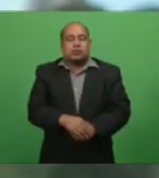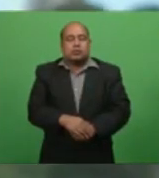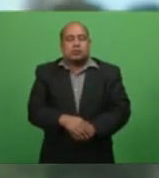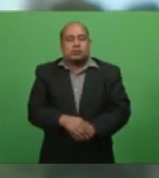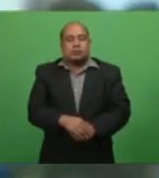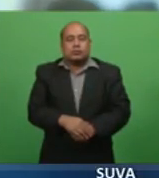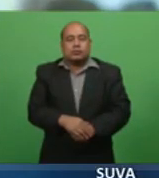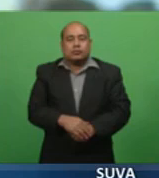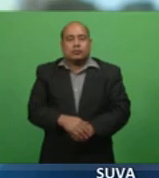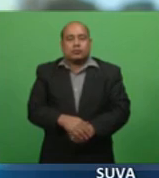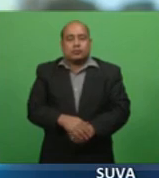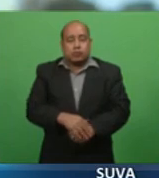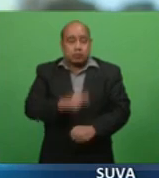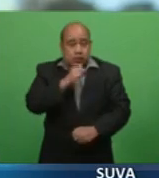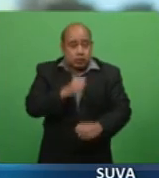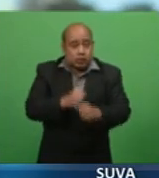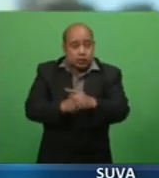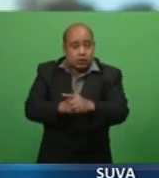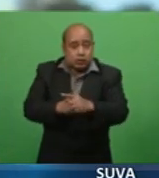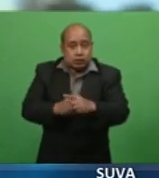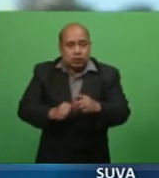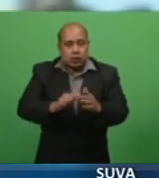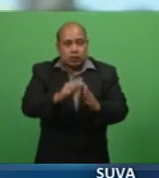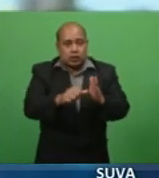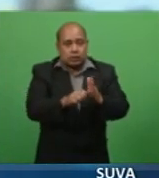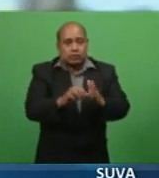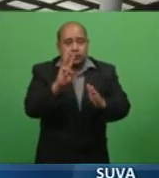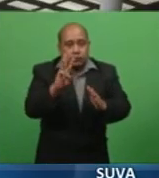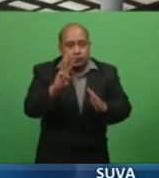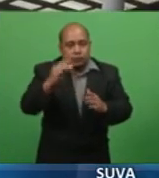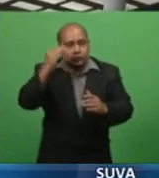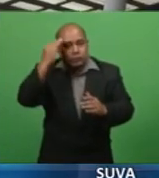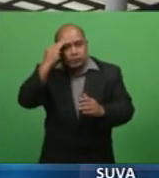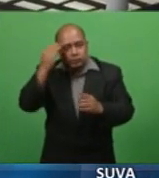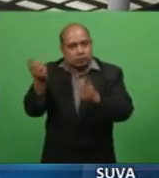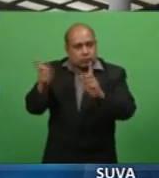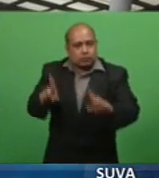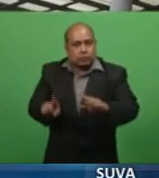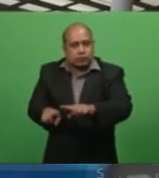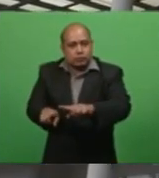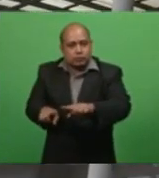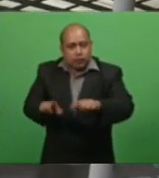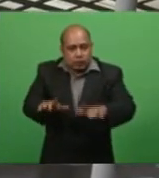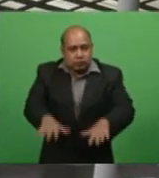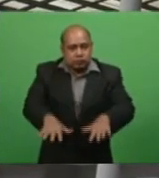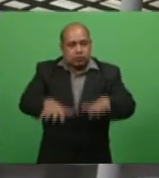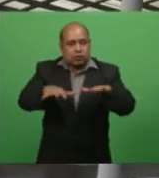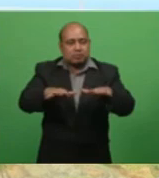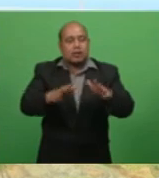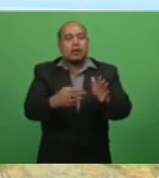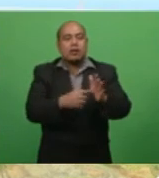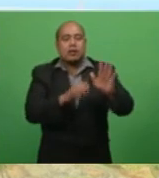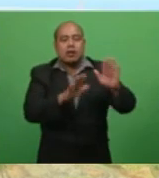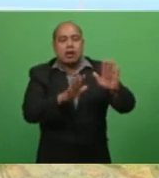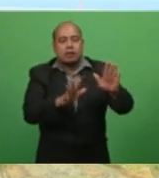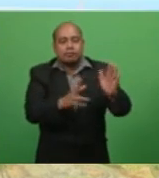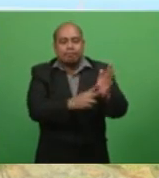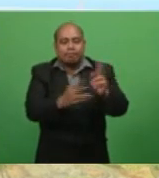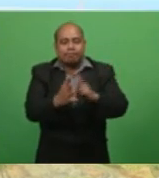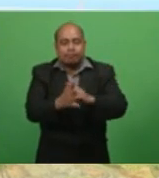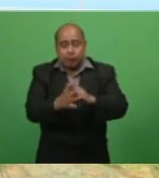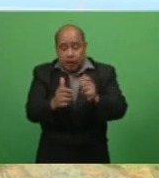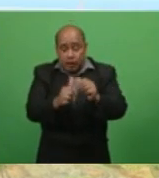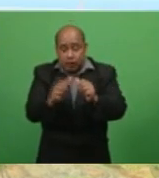Sandy was only 3 when his mother passed away. He was raised in Burerua village in Tailevu by his aunt. My mom's elder